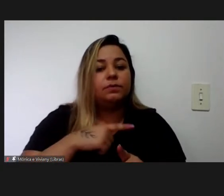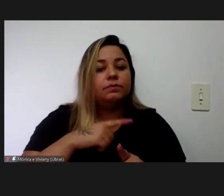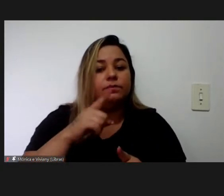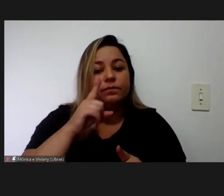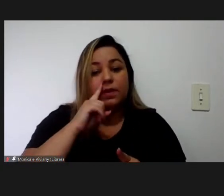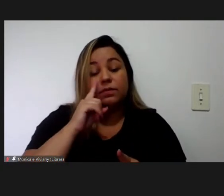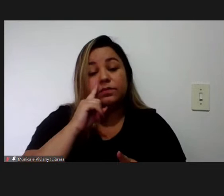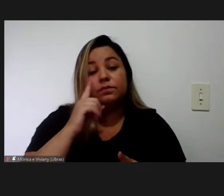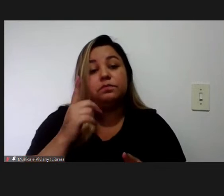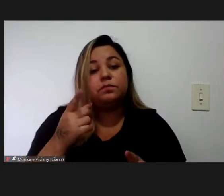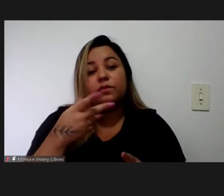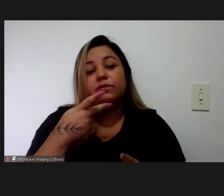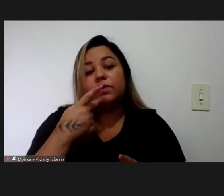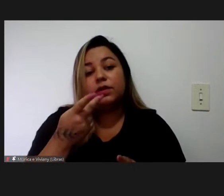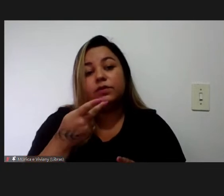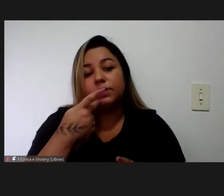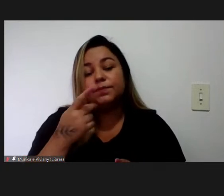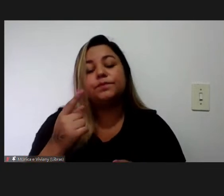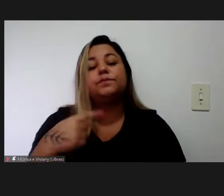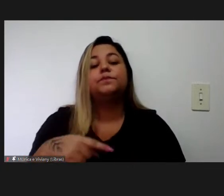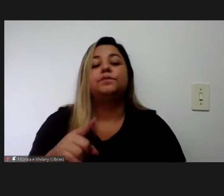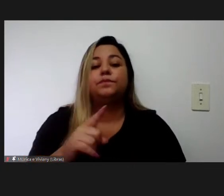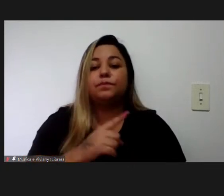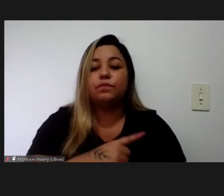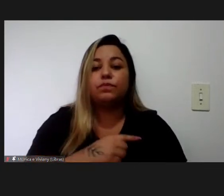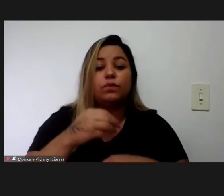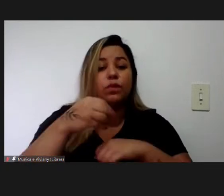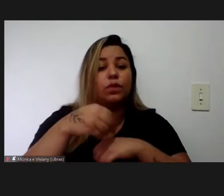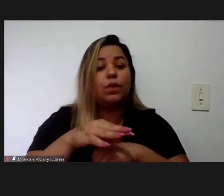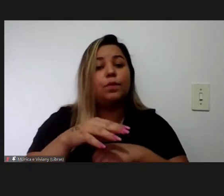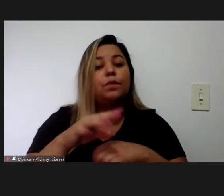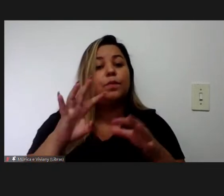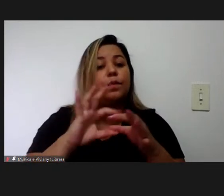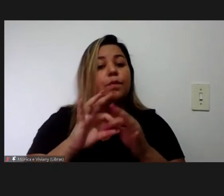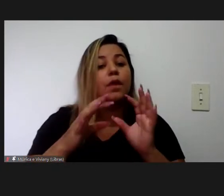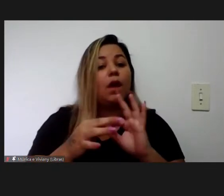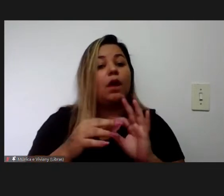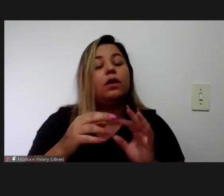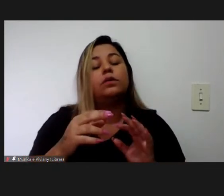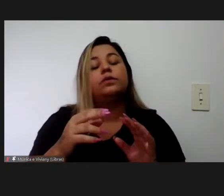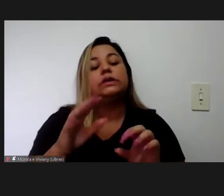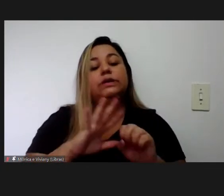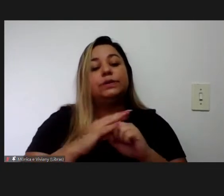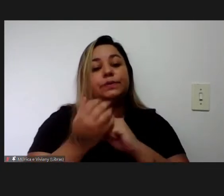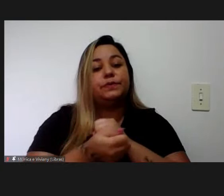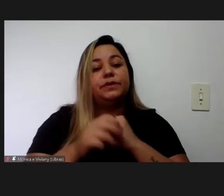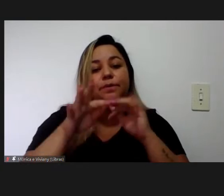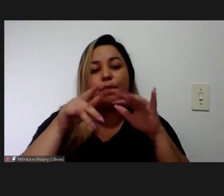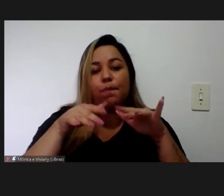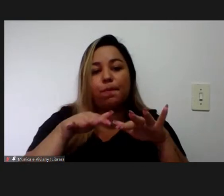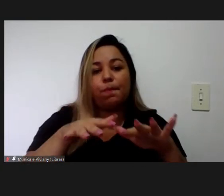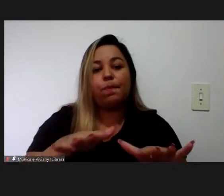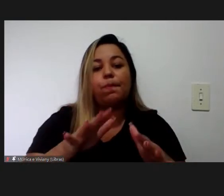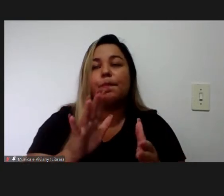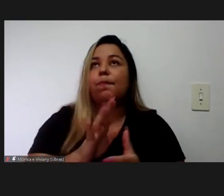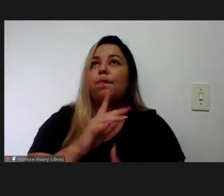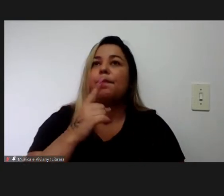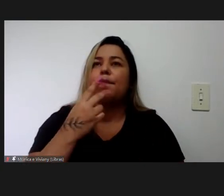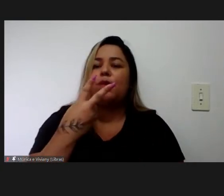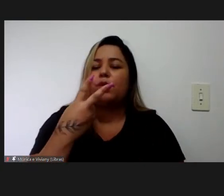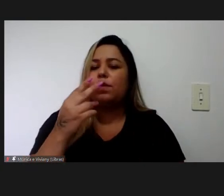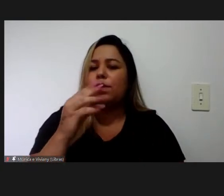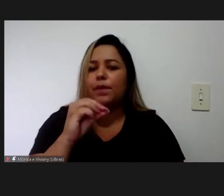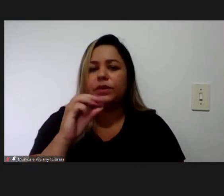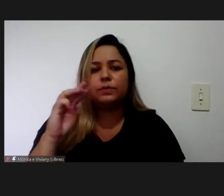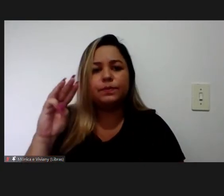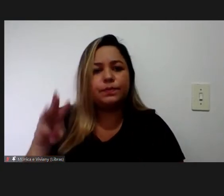the in order to not spend more money in taking care of diseases. So in the context of the COVID-19 pandemic, we also launched